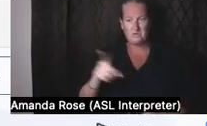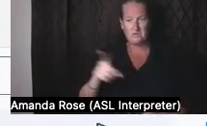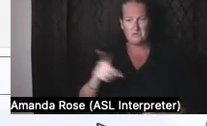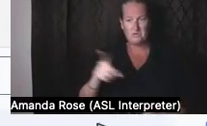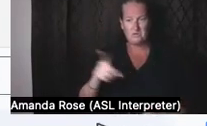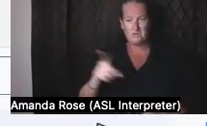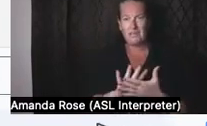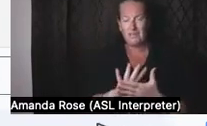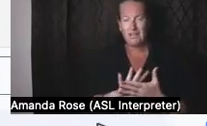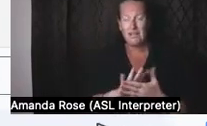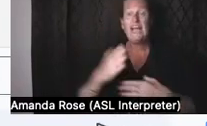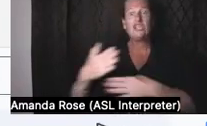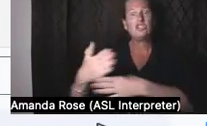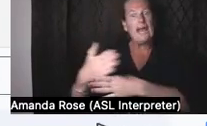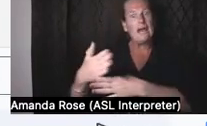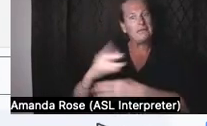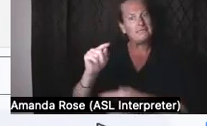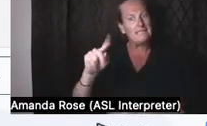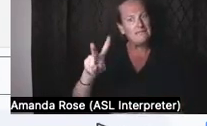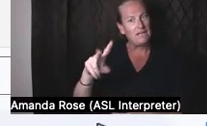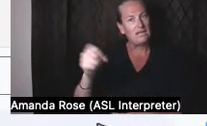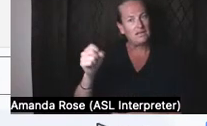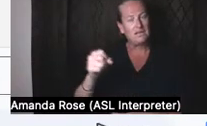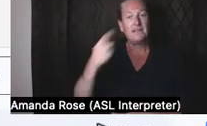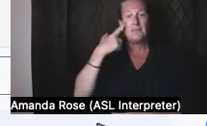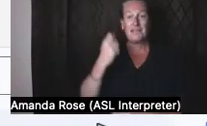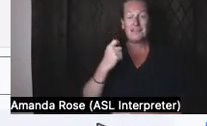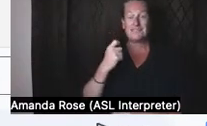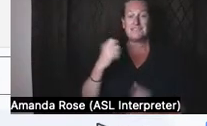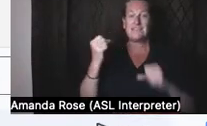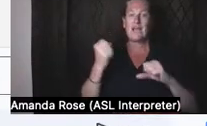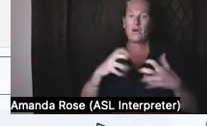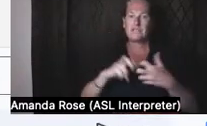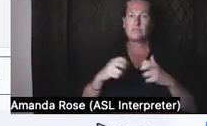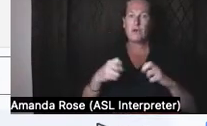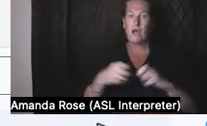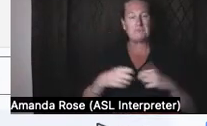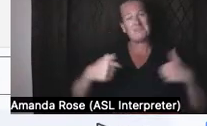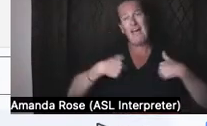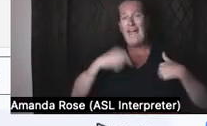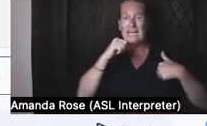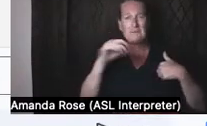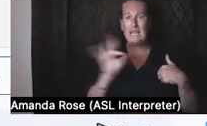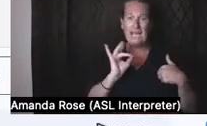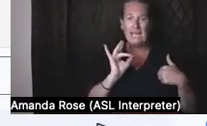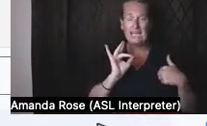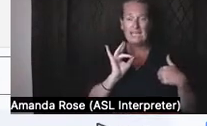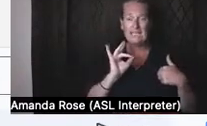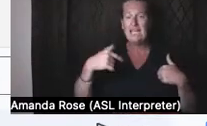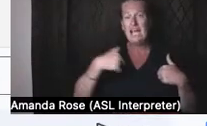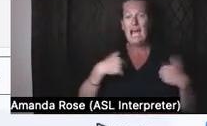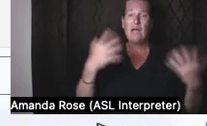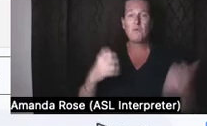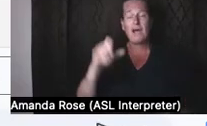Sharing the TV. Yeah. So then now it becomes the problem of, I didn't get to pick. So I want